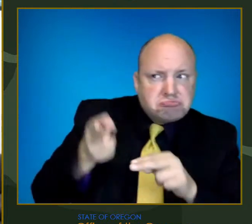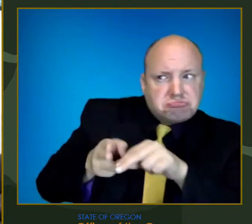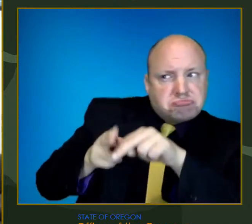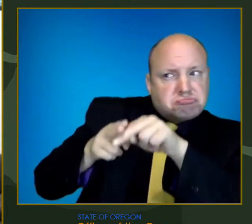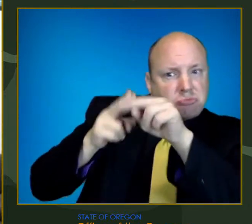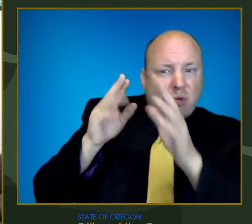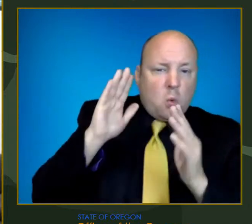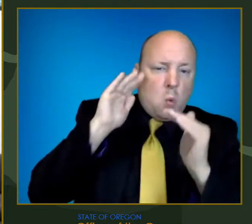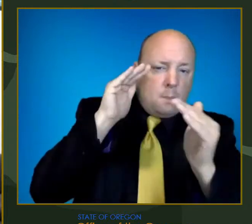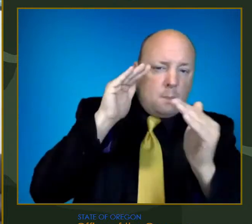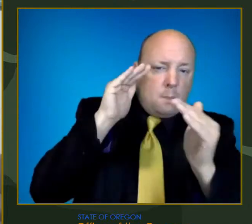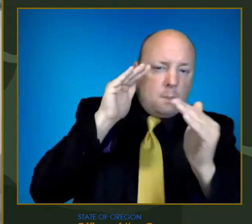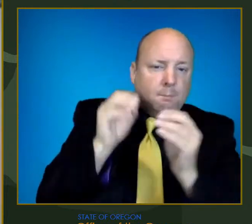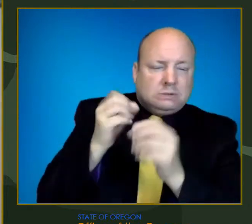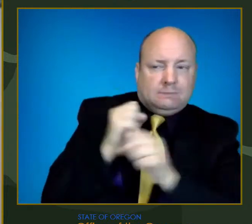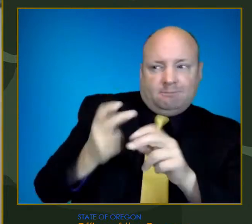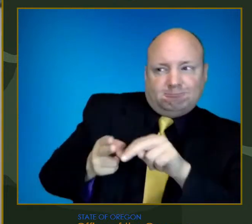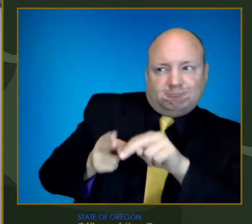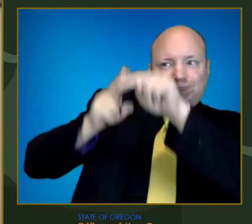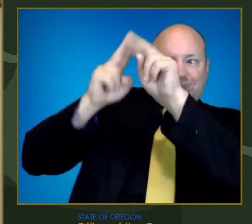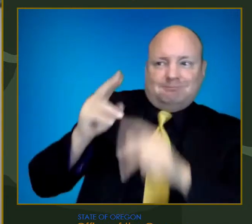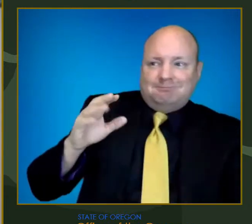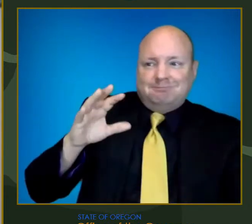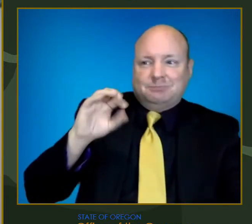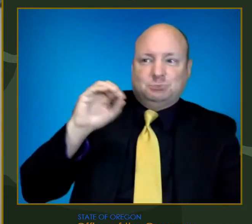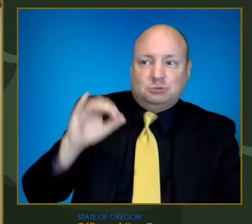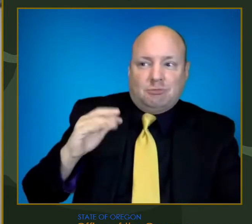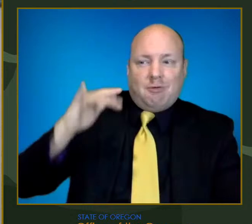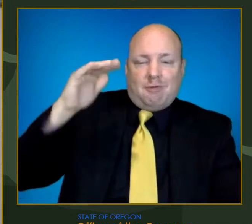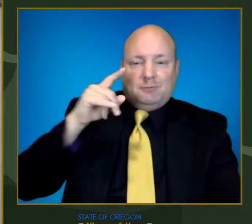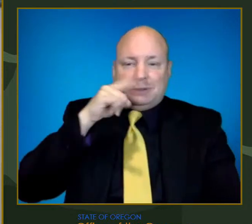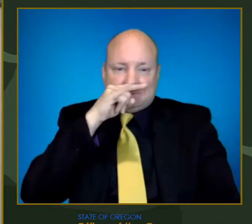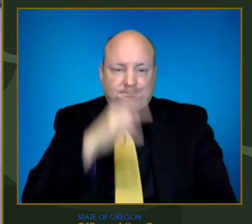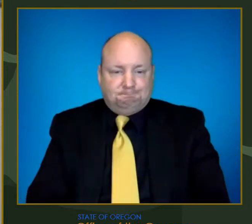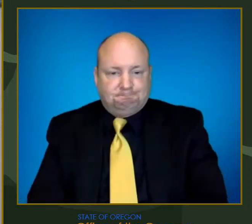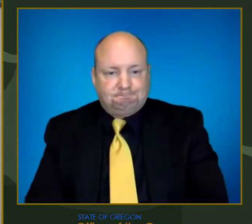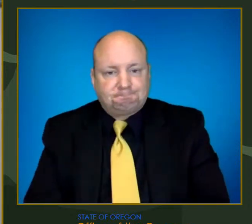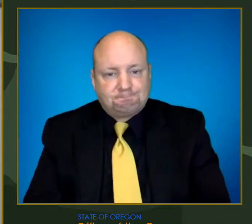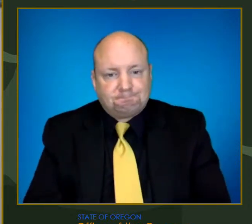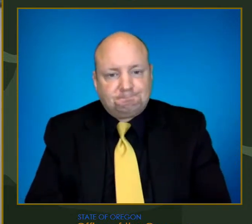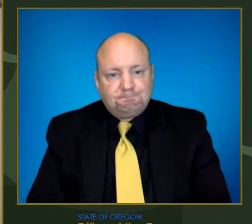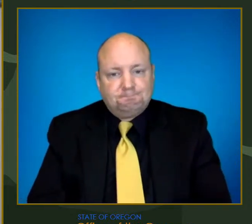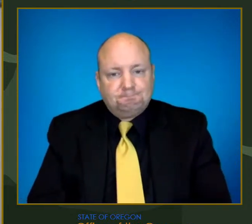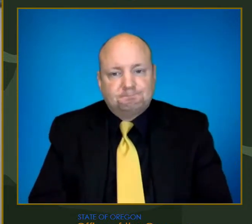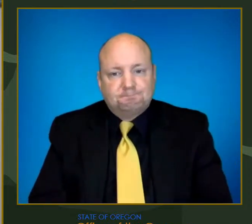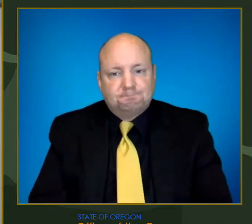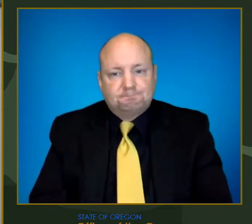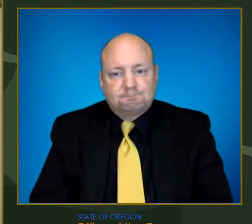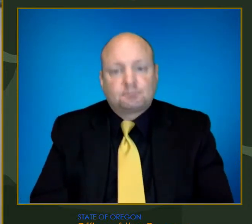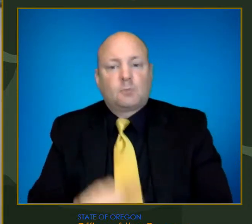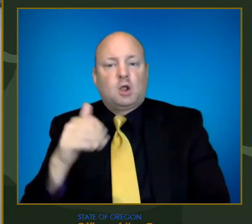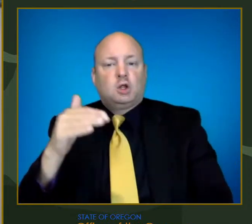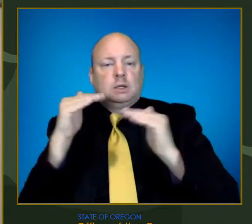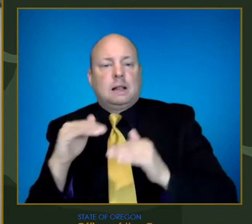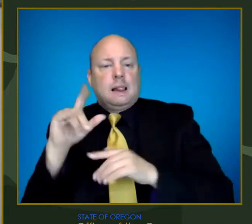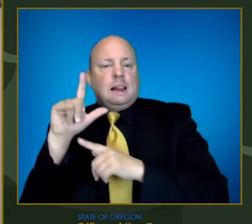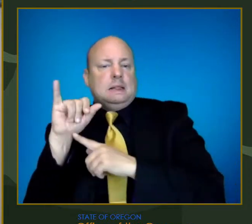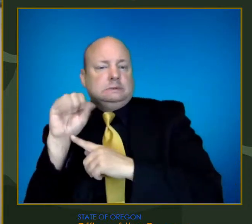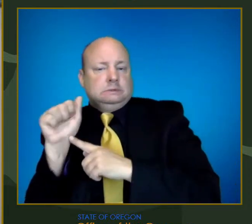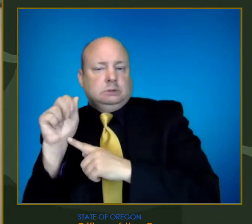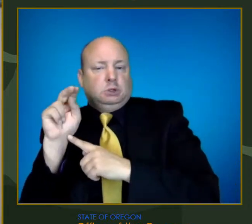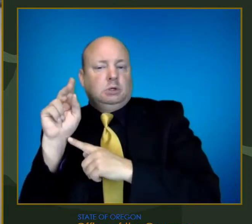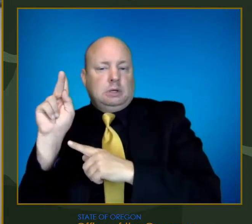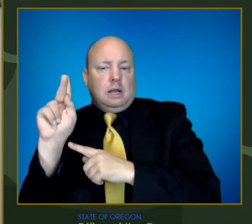Thank you, Eder. We have time for just 2 more quick questions. So I'll go next to Lisa Bailiff with COIN. Yeah, I just want to follow up on